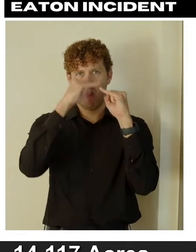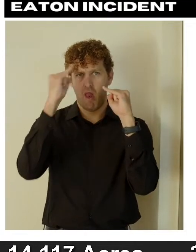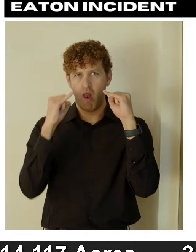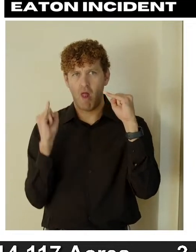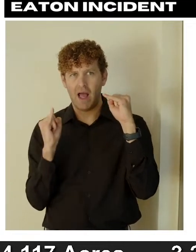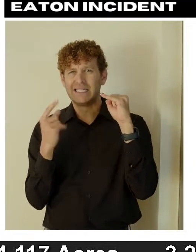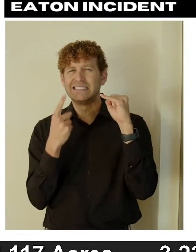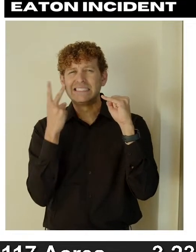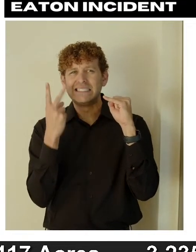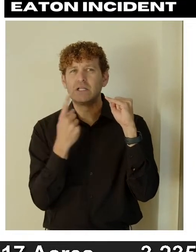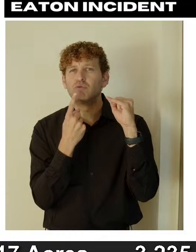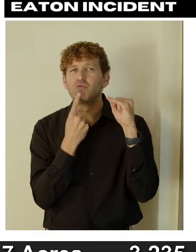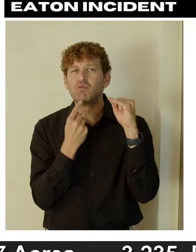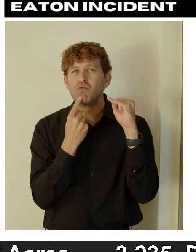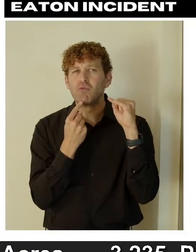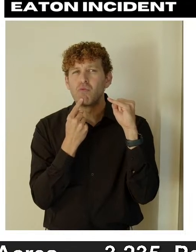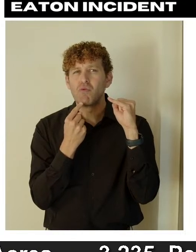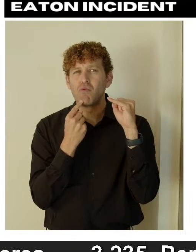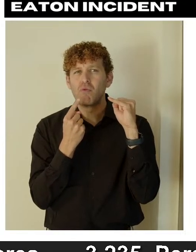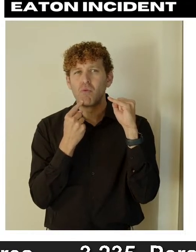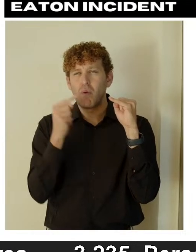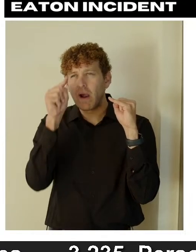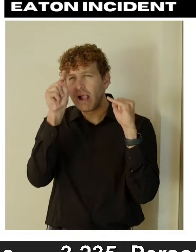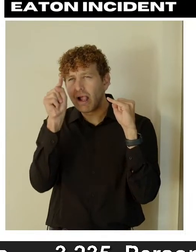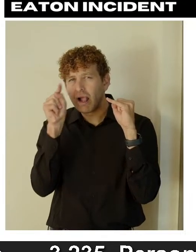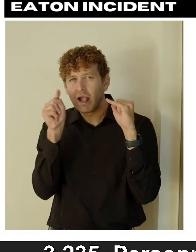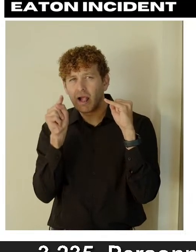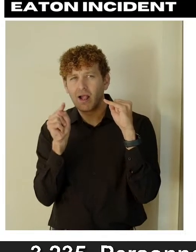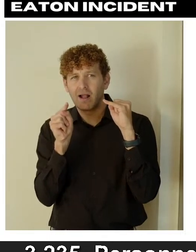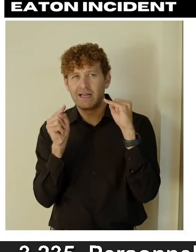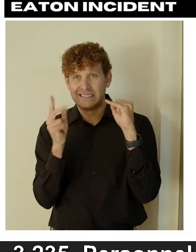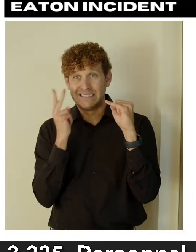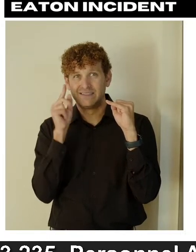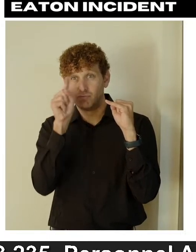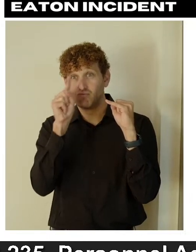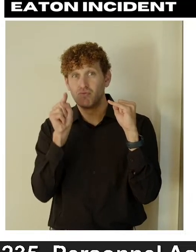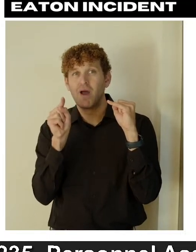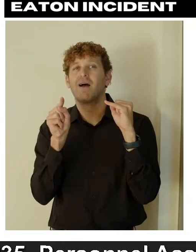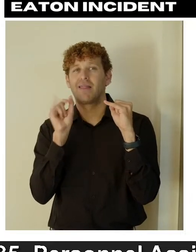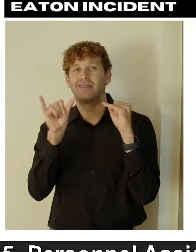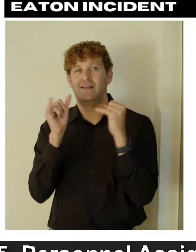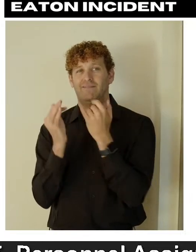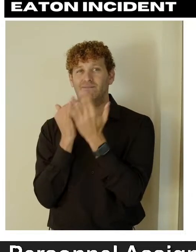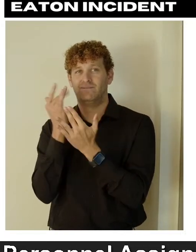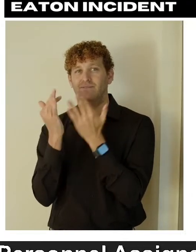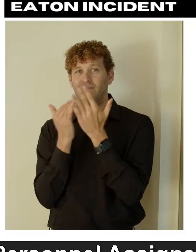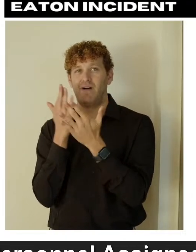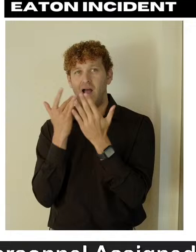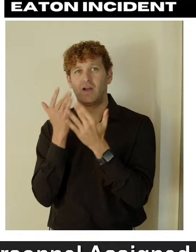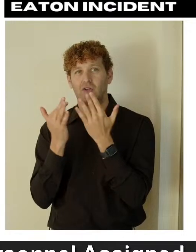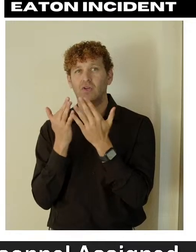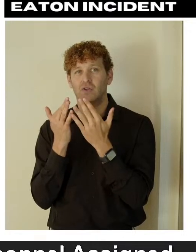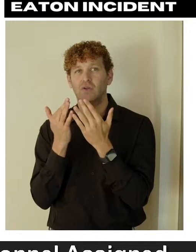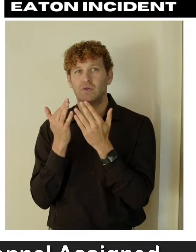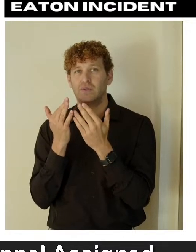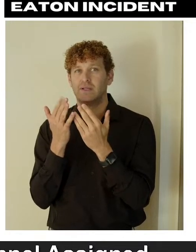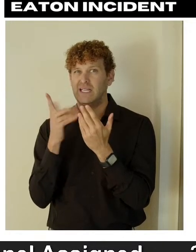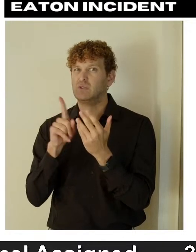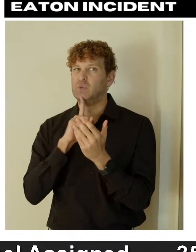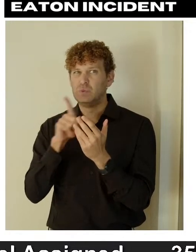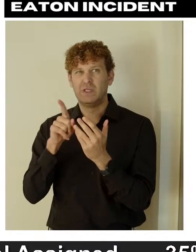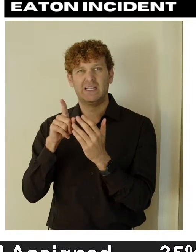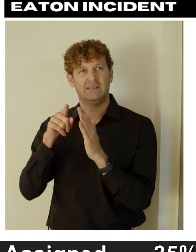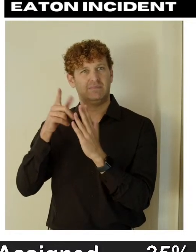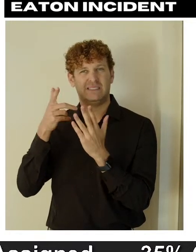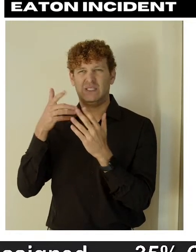red and what we call a finger where this fire is sticking out there. Some of that ground is super steep. We can't put people